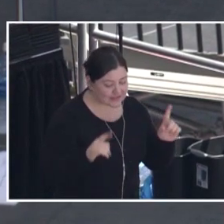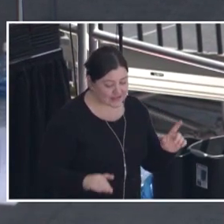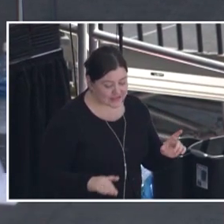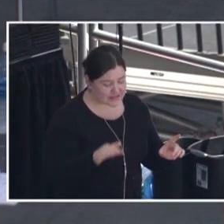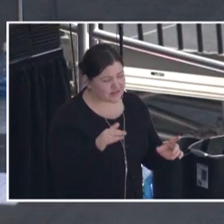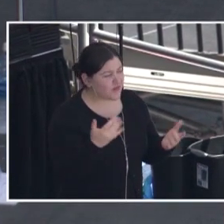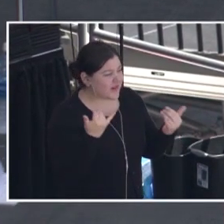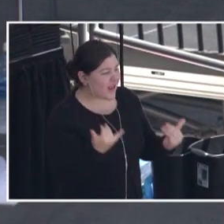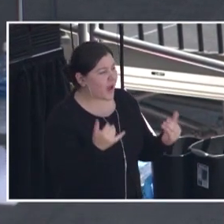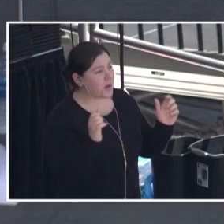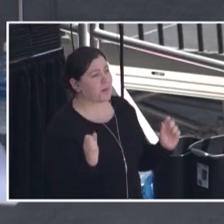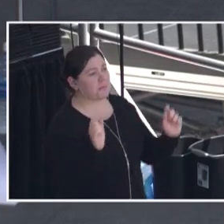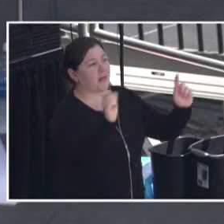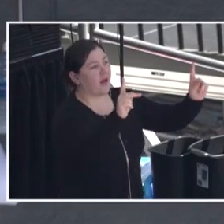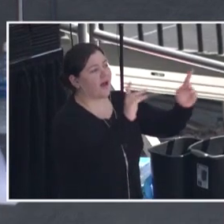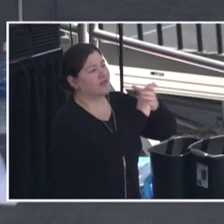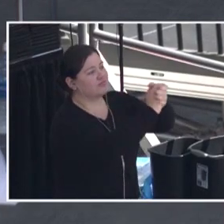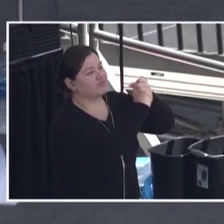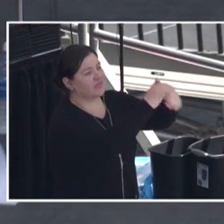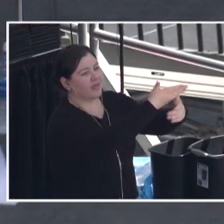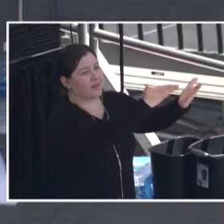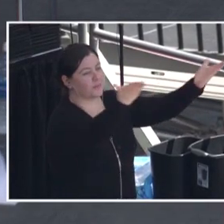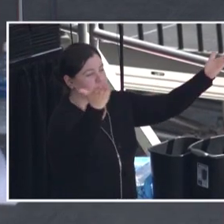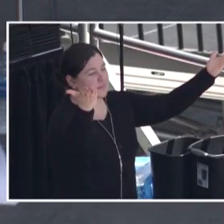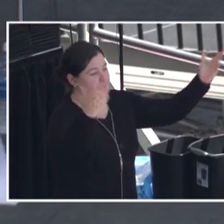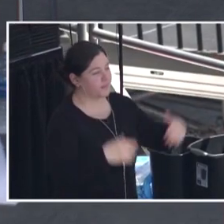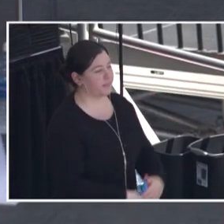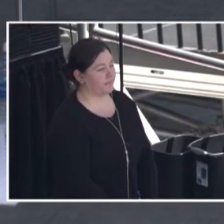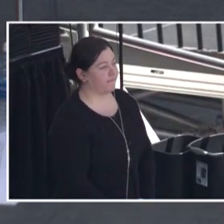and give them a big round of applause?